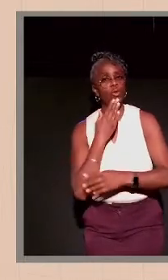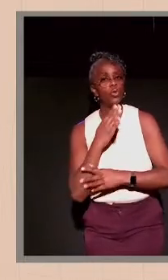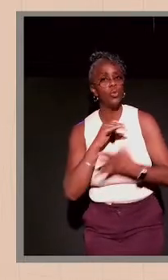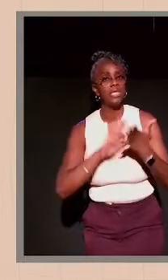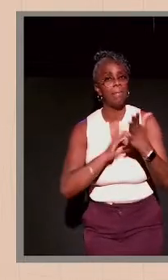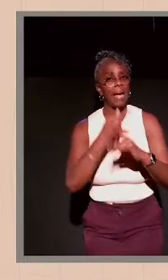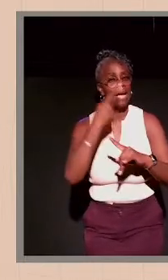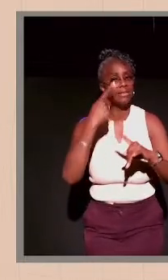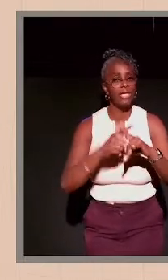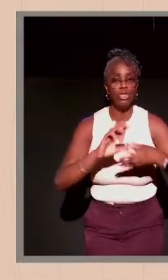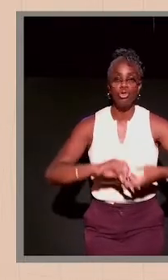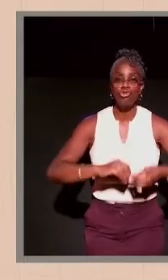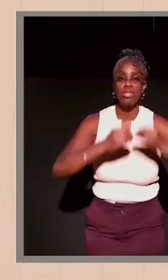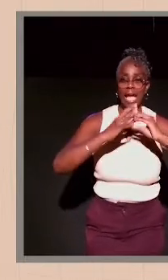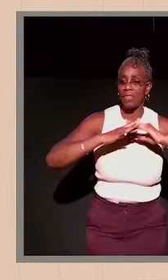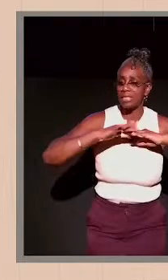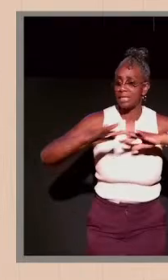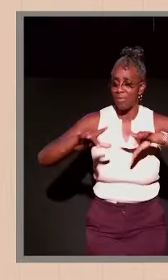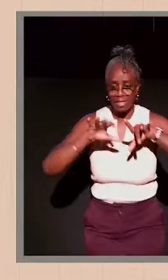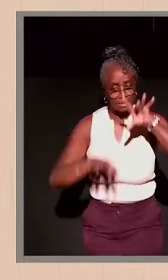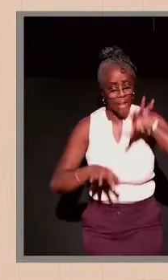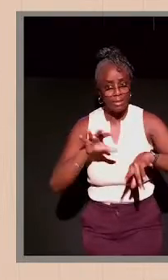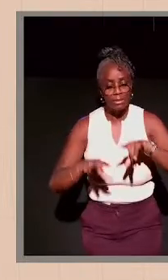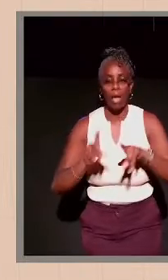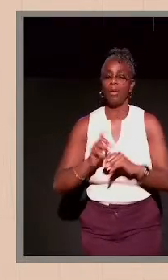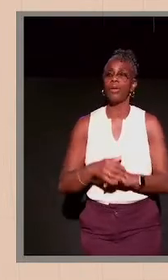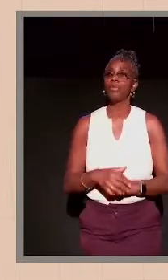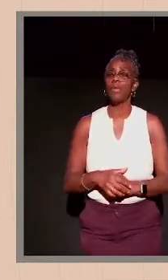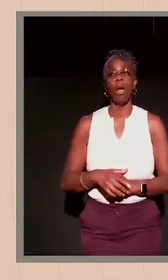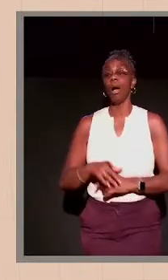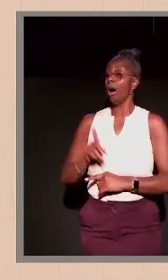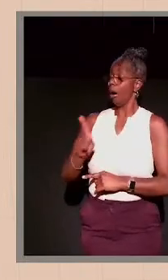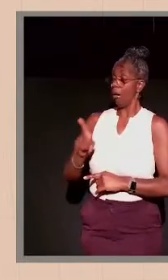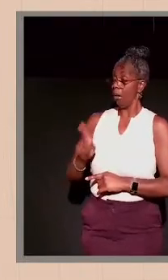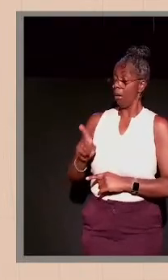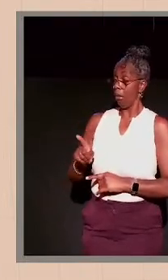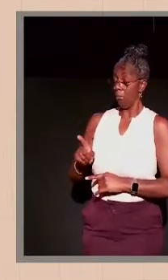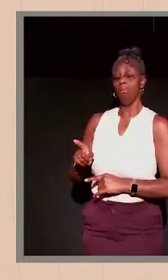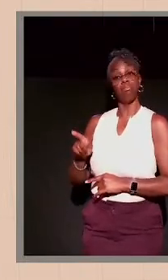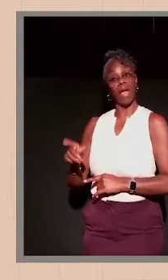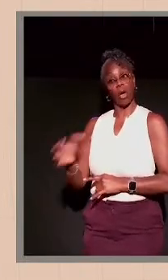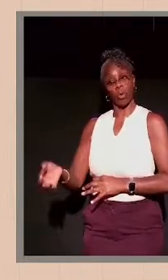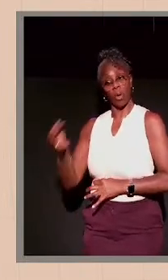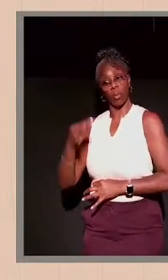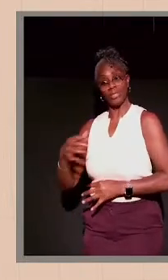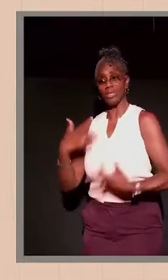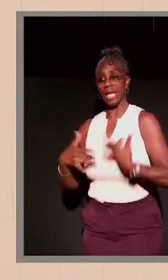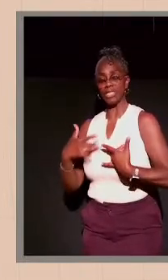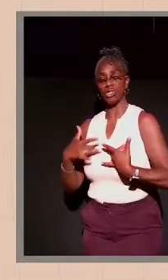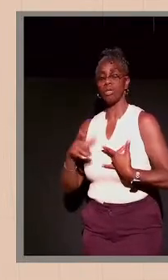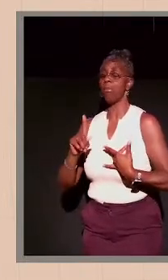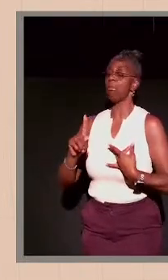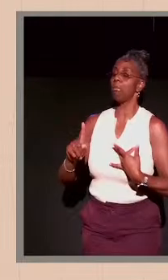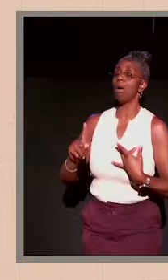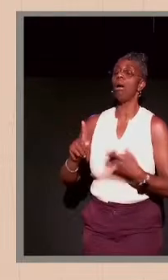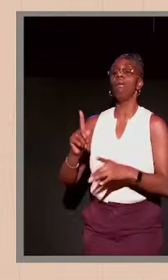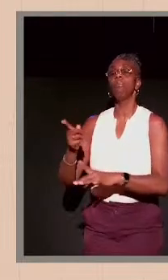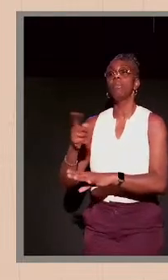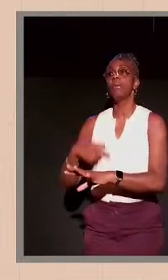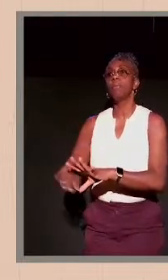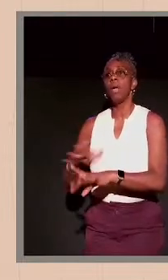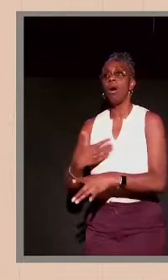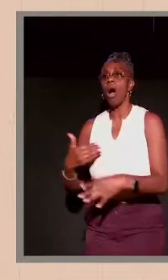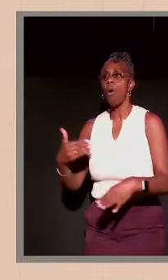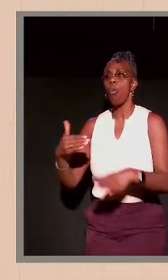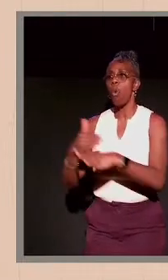way of building a synthesizer? I think that's an interesting question because initially, when I began working with